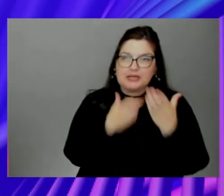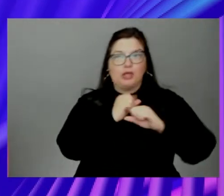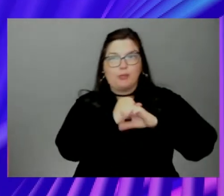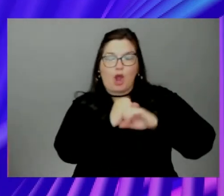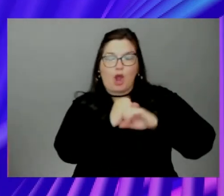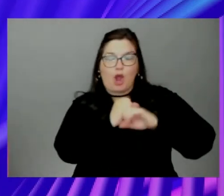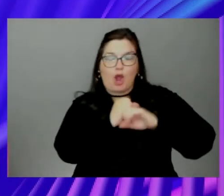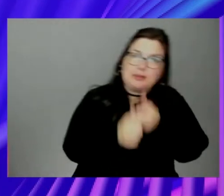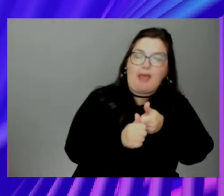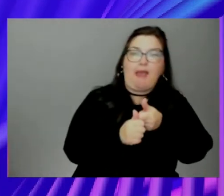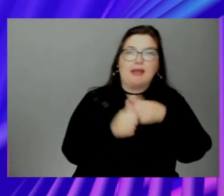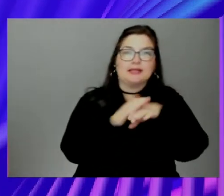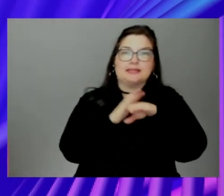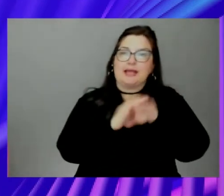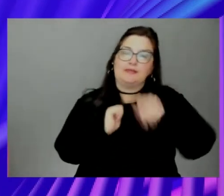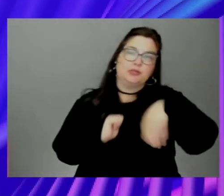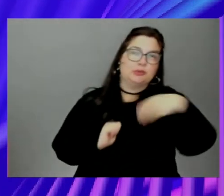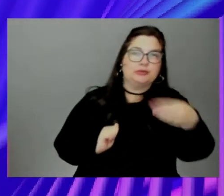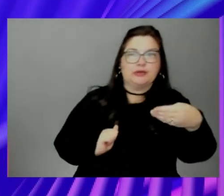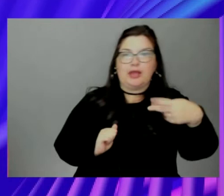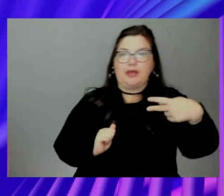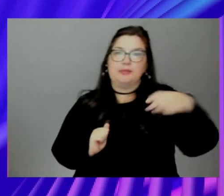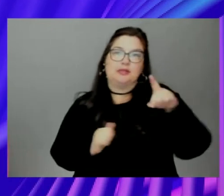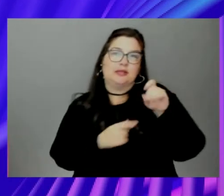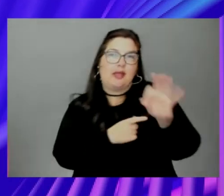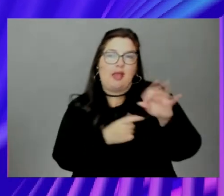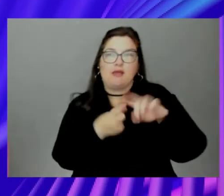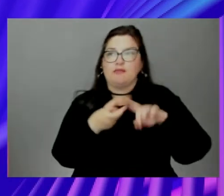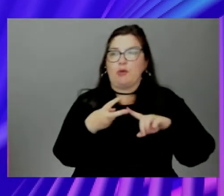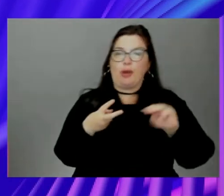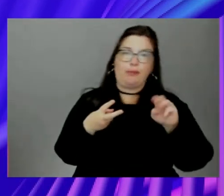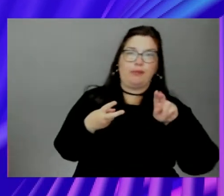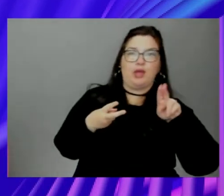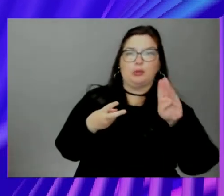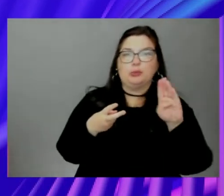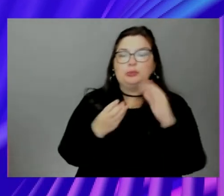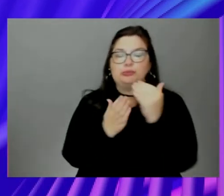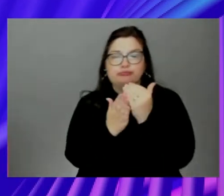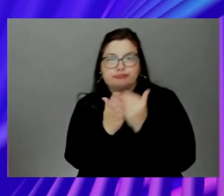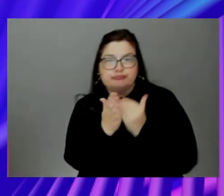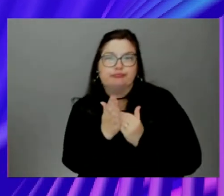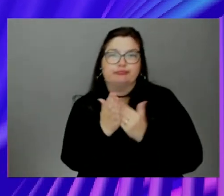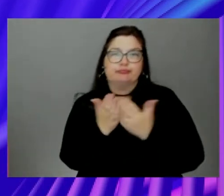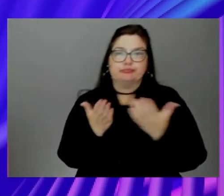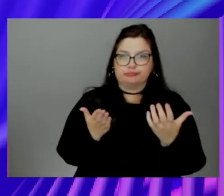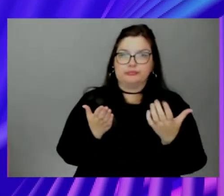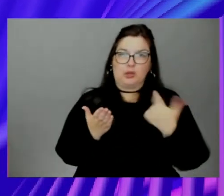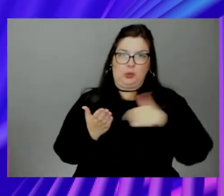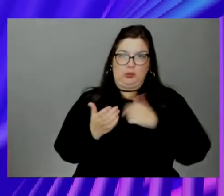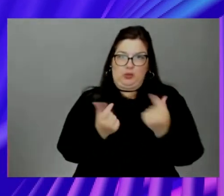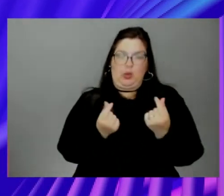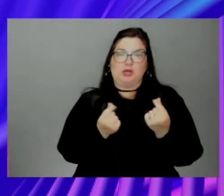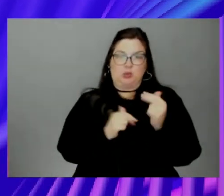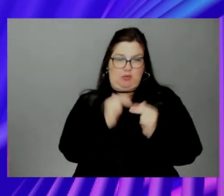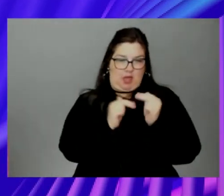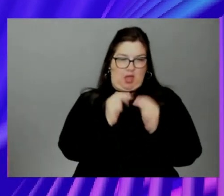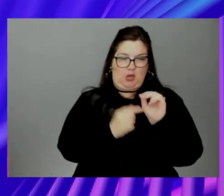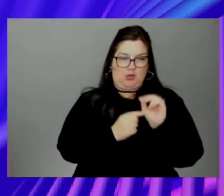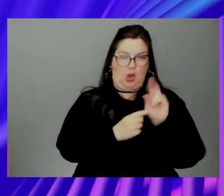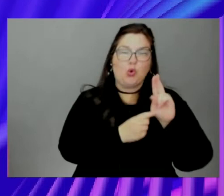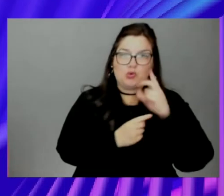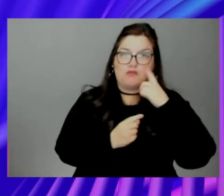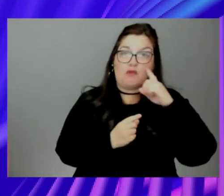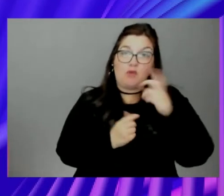give somebody PDF files or a menu or that sort of thing. What we try to do in those cases is we build an OU for exceptions, and we try to